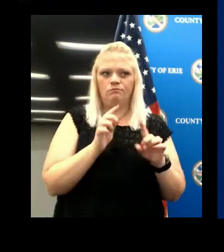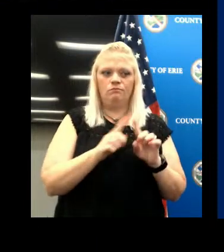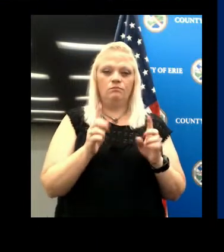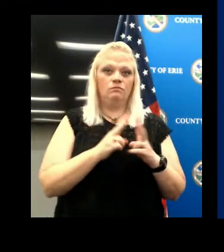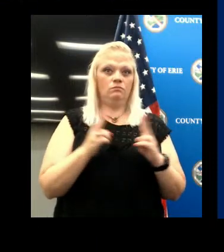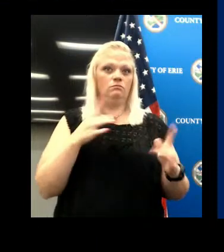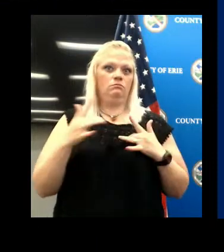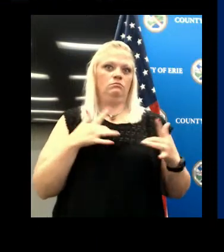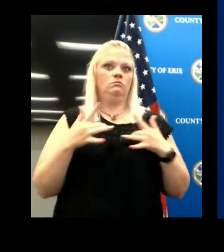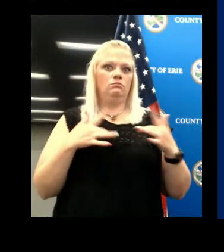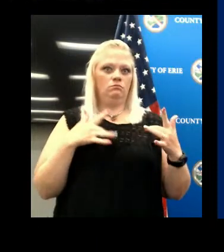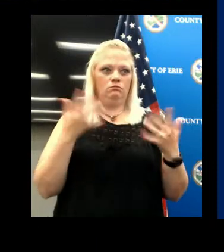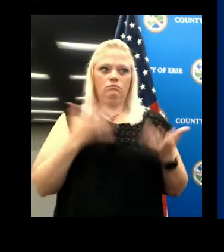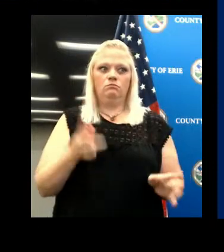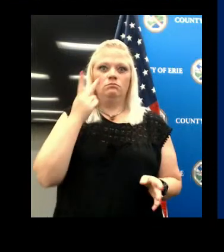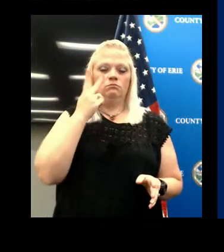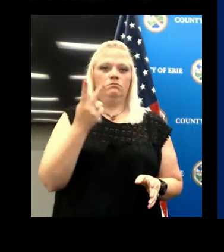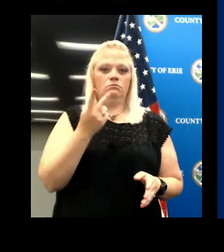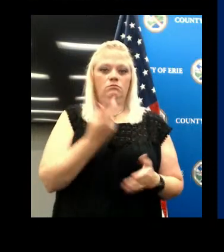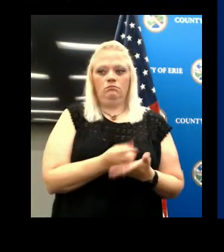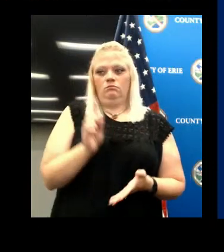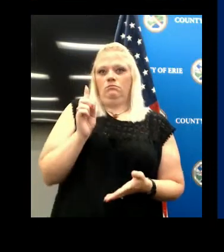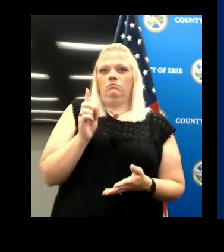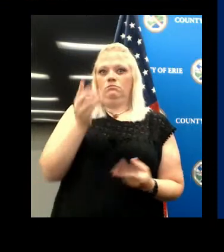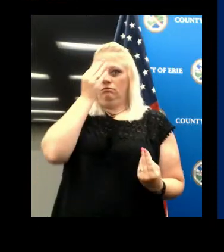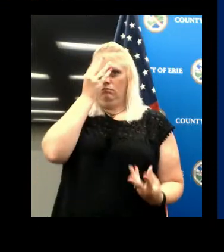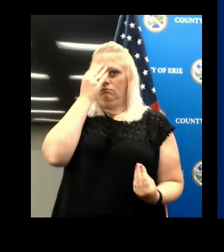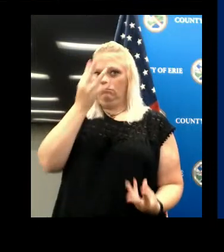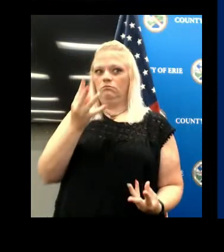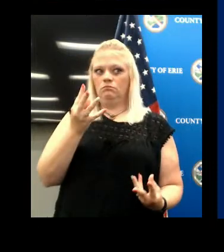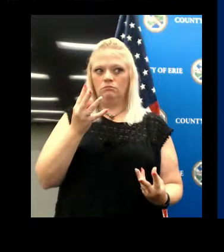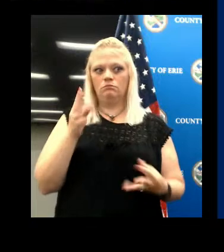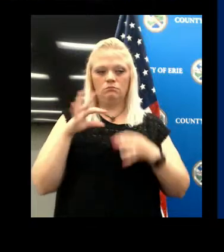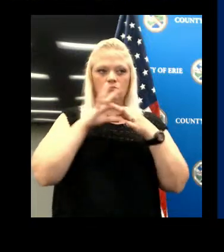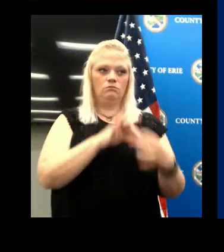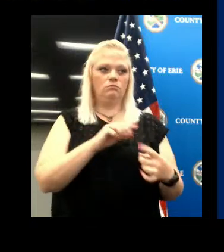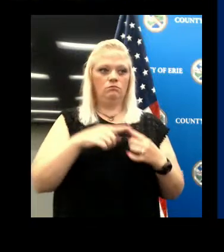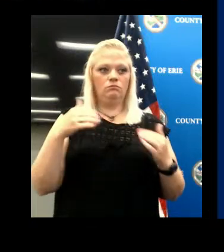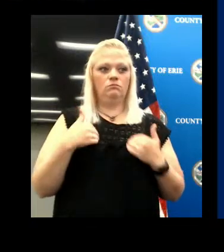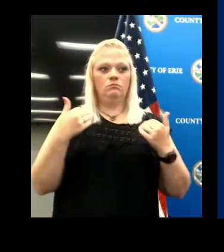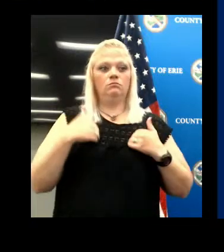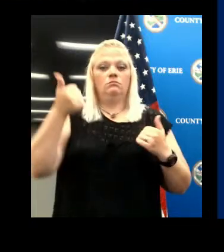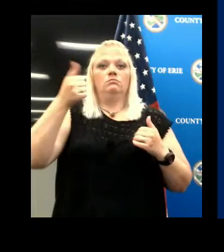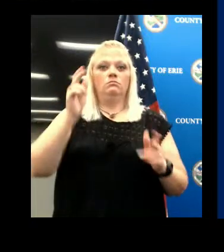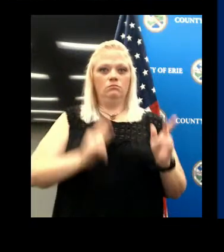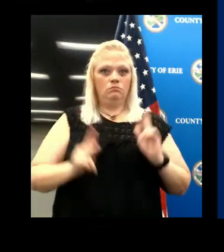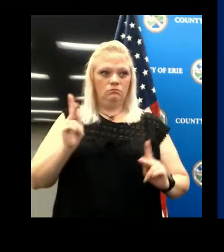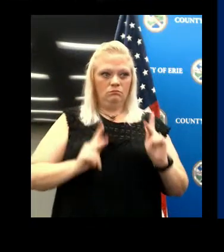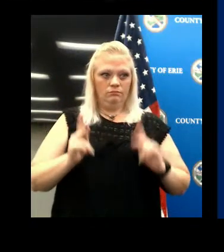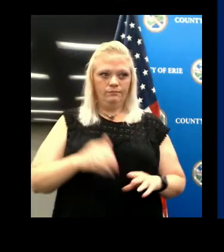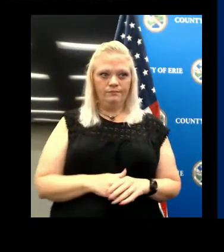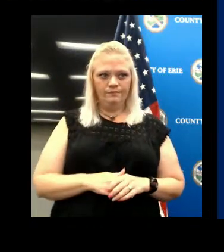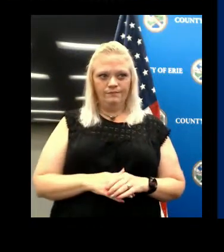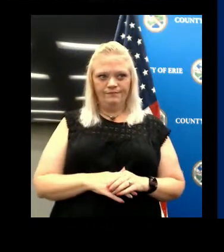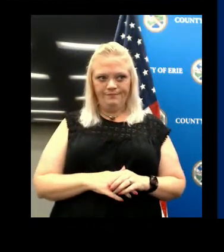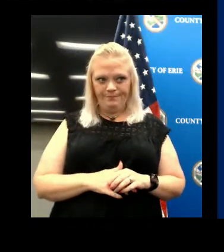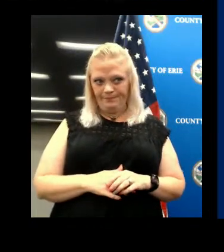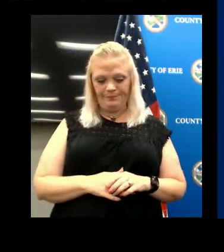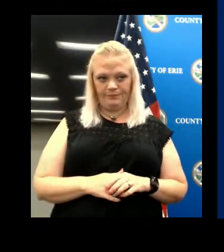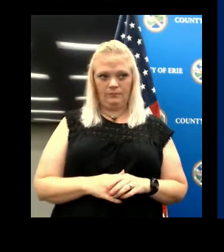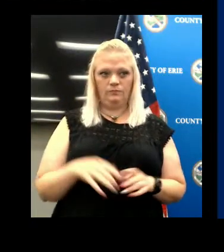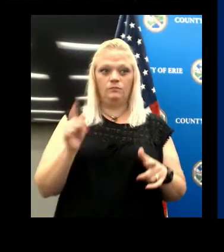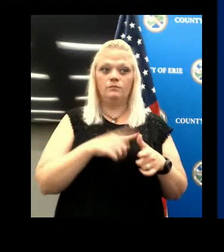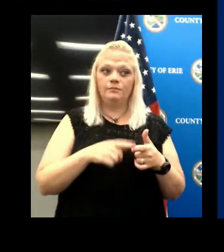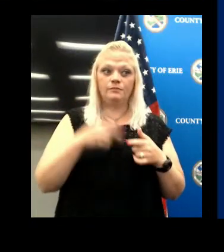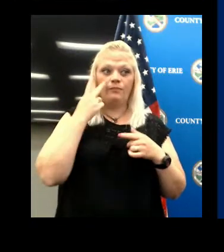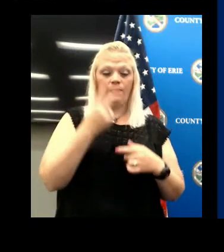concerned about what we saw in the last week's data with regards to younger individuals. And then you see it